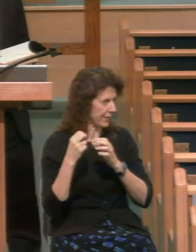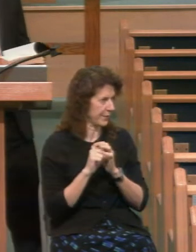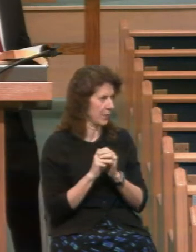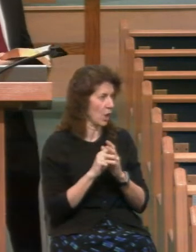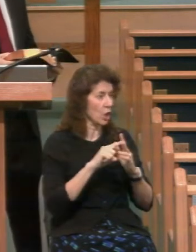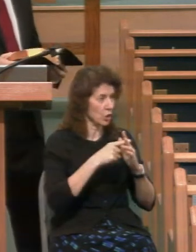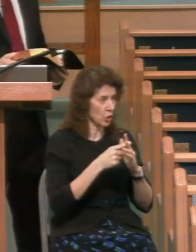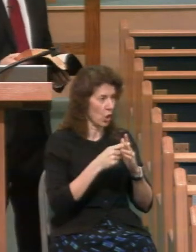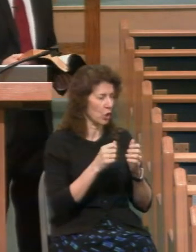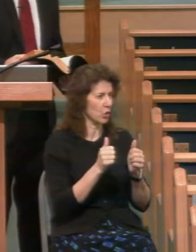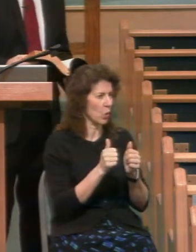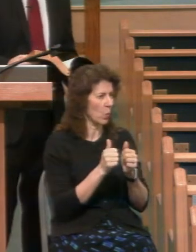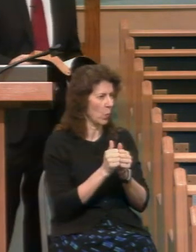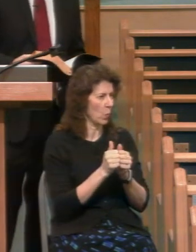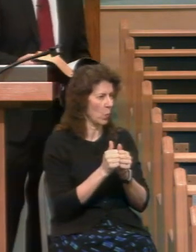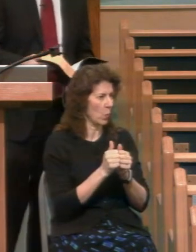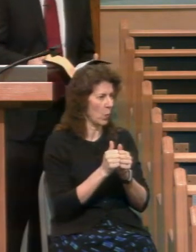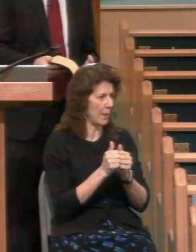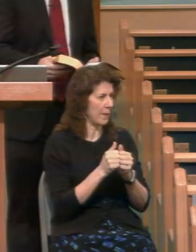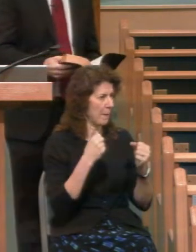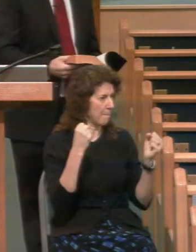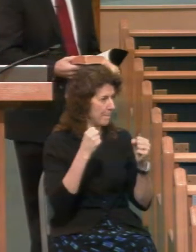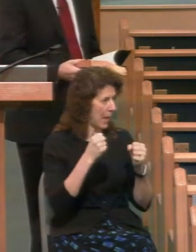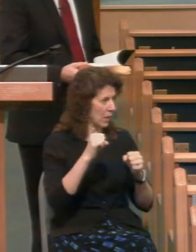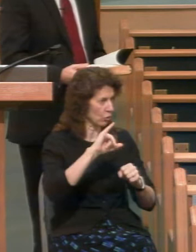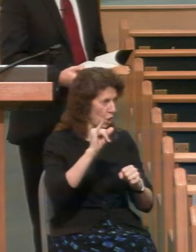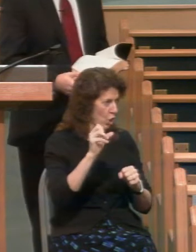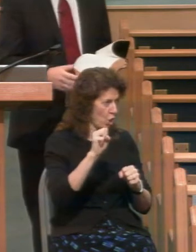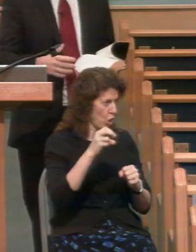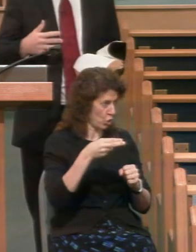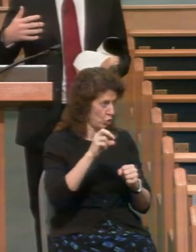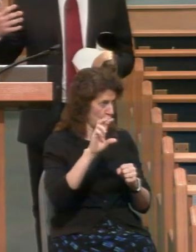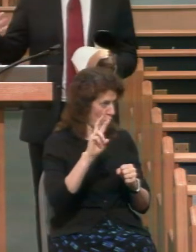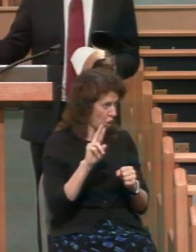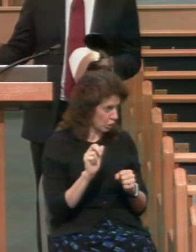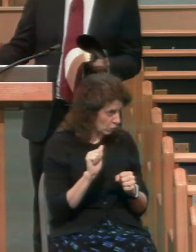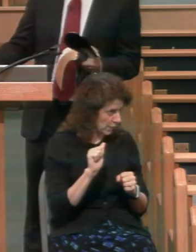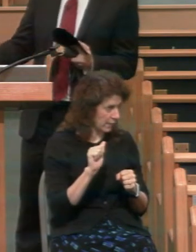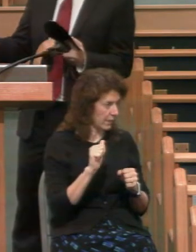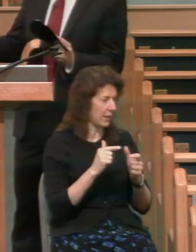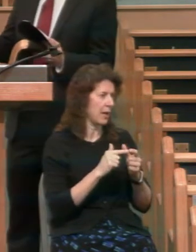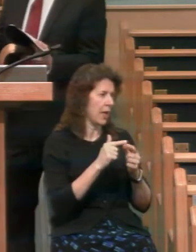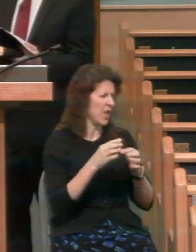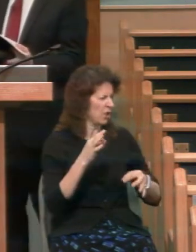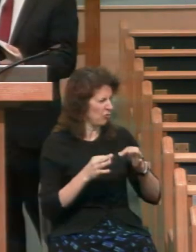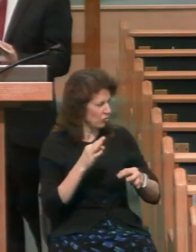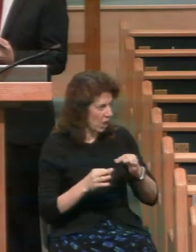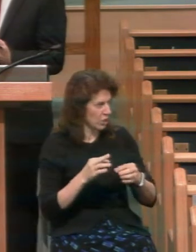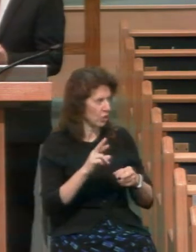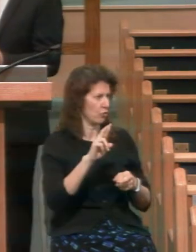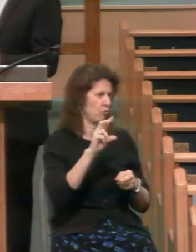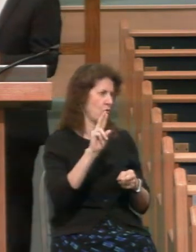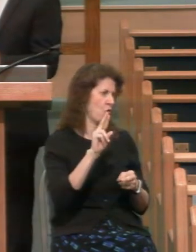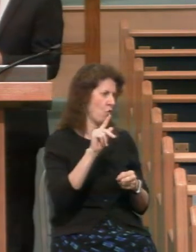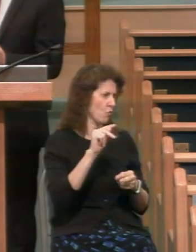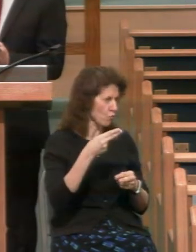Joshua, and we go through the Judges, and we've talked about Judges and Ruth, and we're going to be looking at the rest of these books. We're going to try and cover a lot